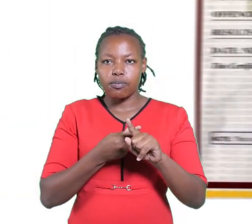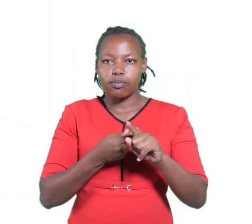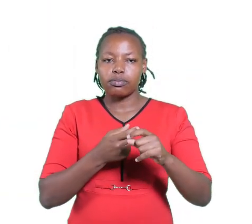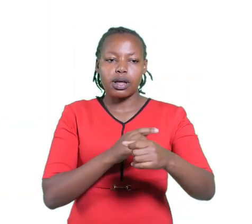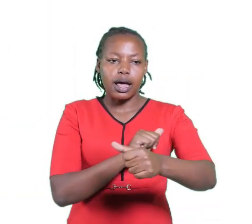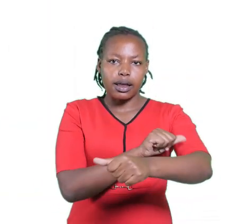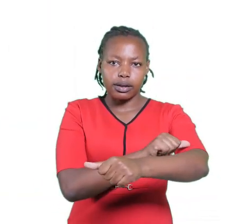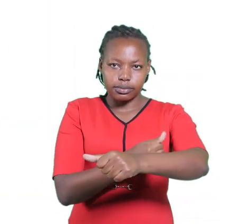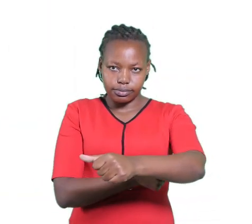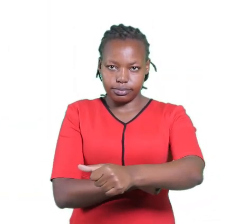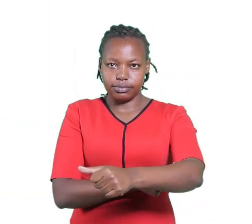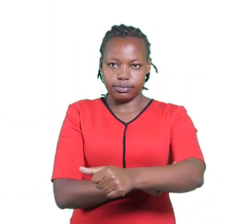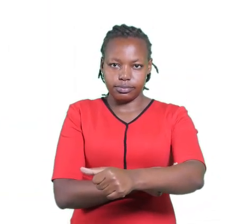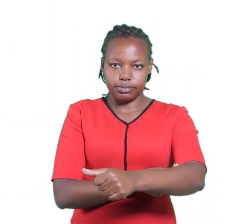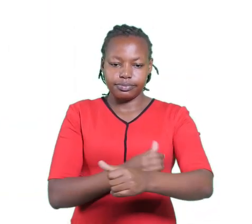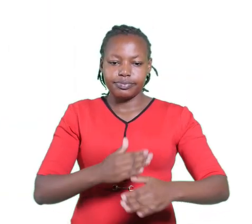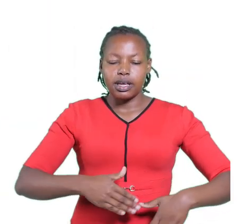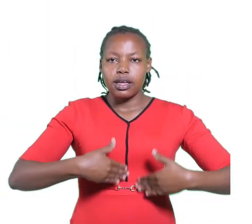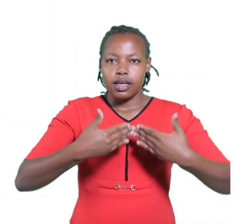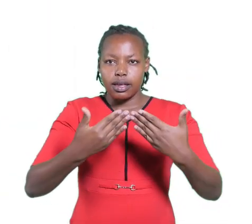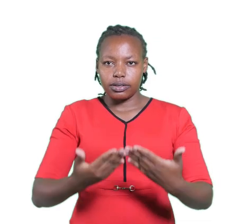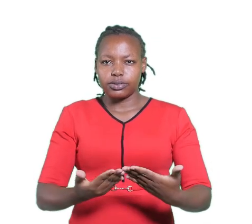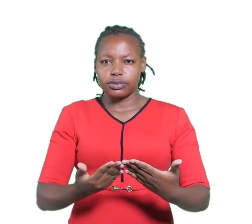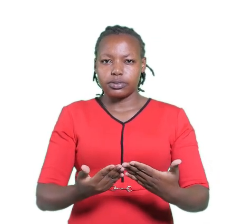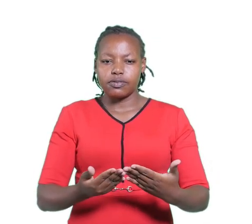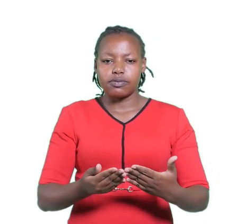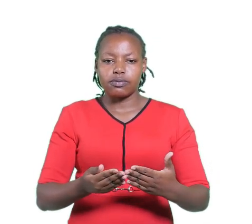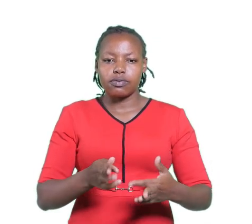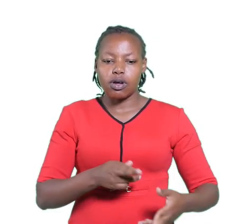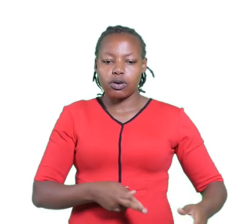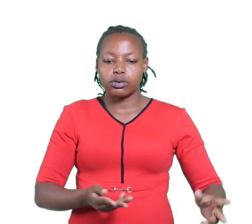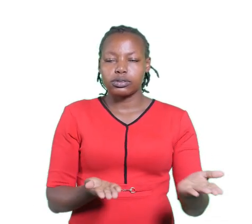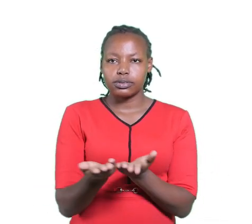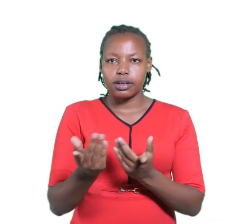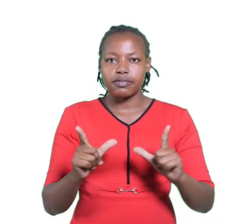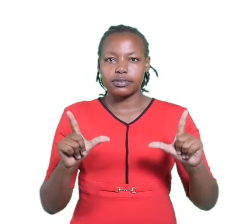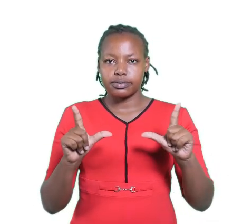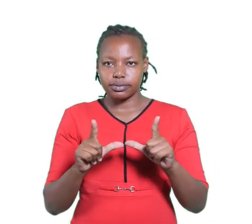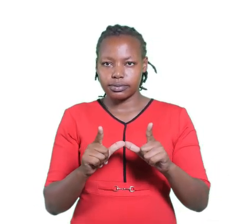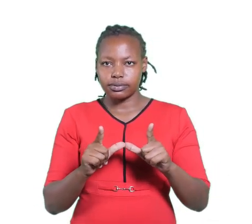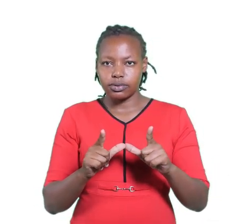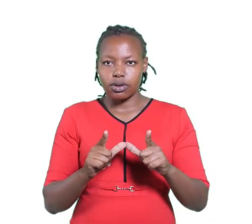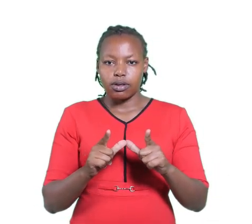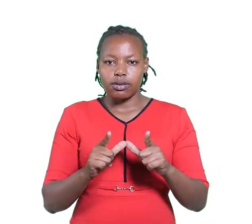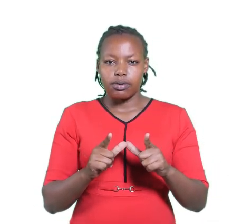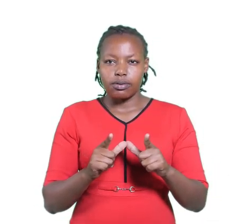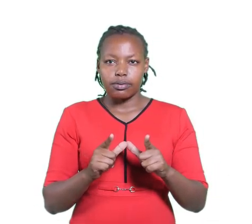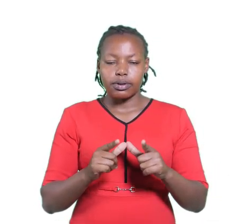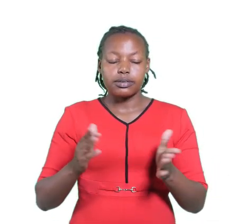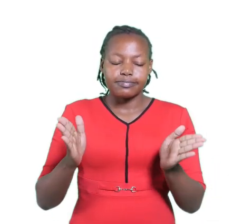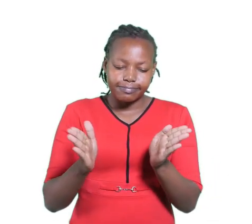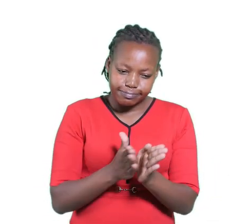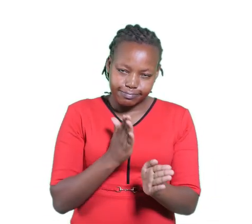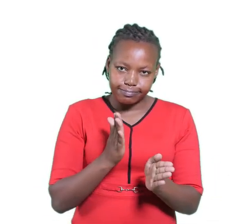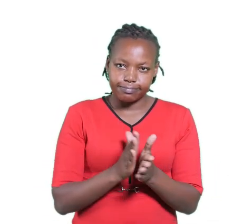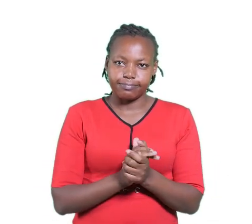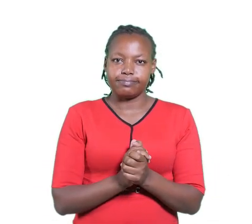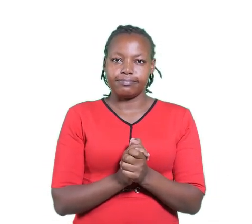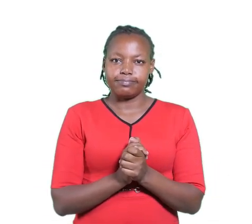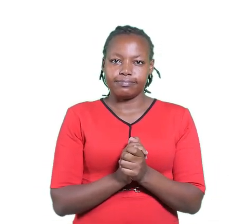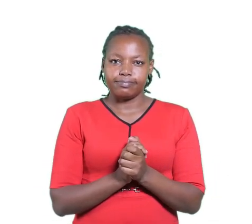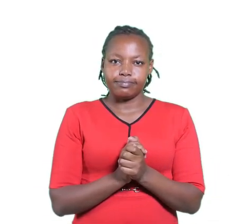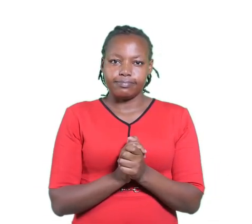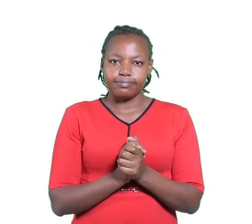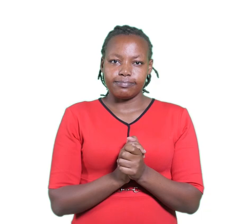the Road Service License or RSL is immediate. Reflective number plate. To apply for